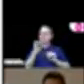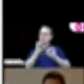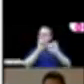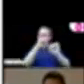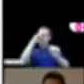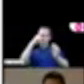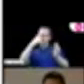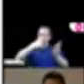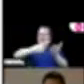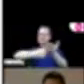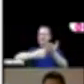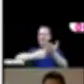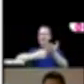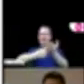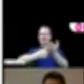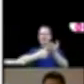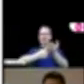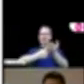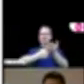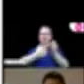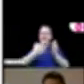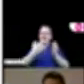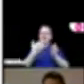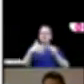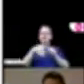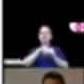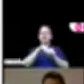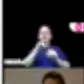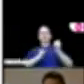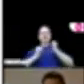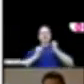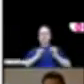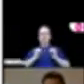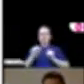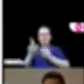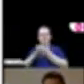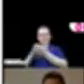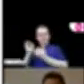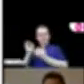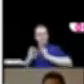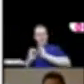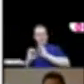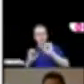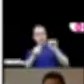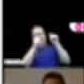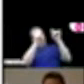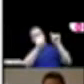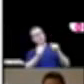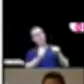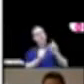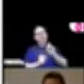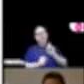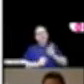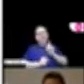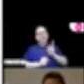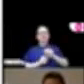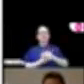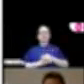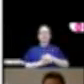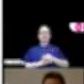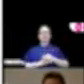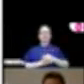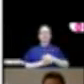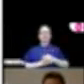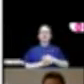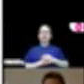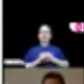that withdrawing from the Pride, but not coming from Manchester Pride. So it's one of those issues